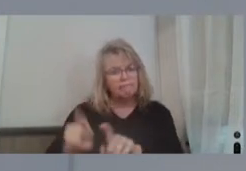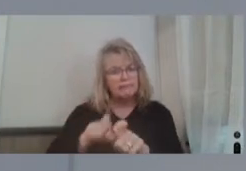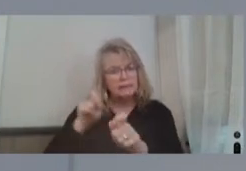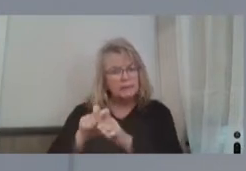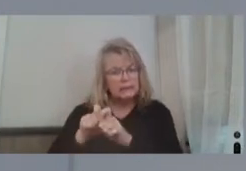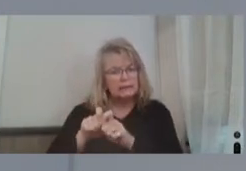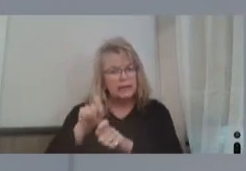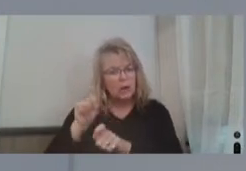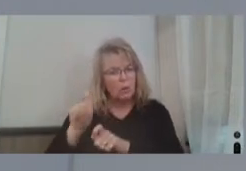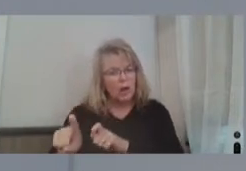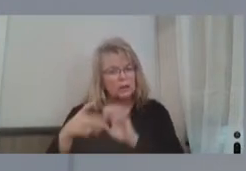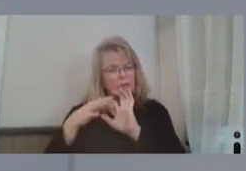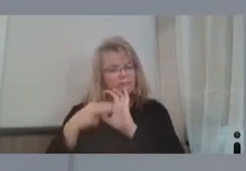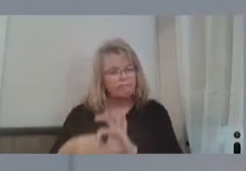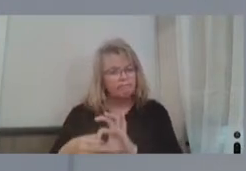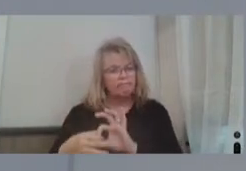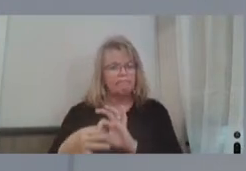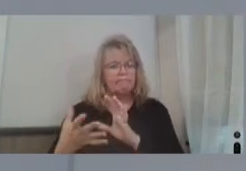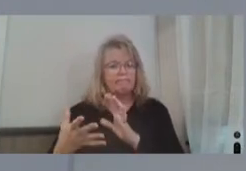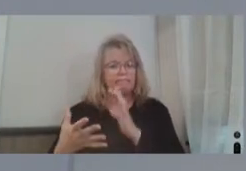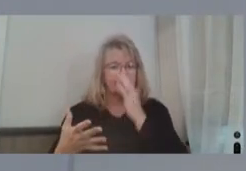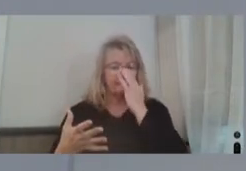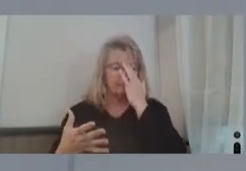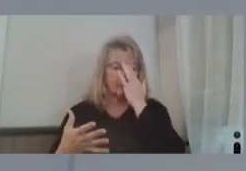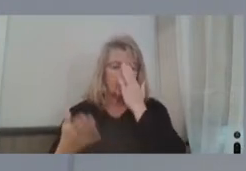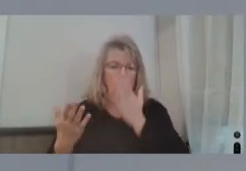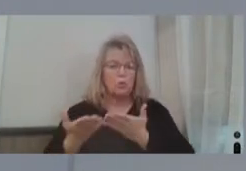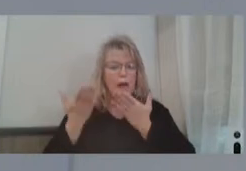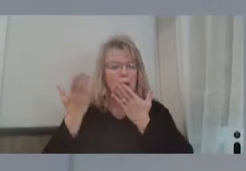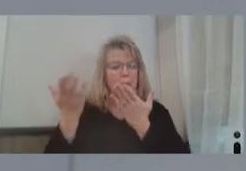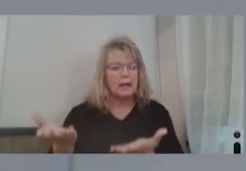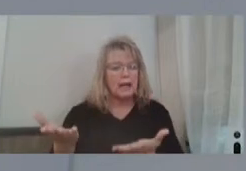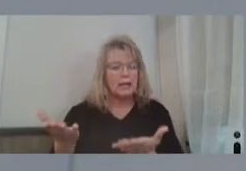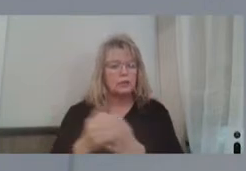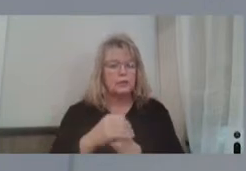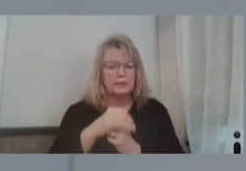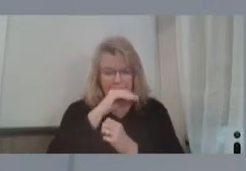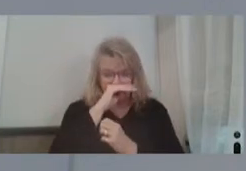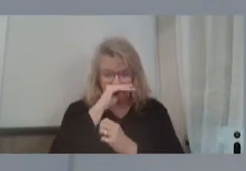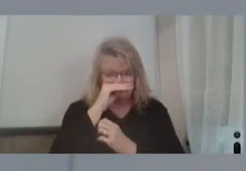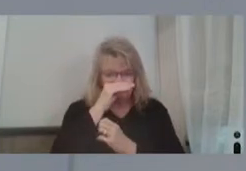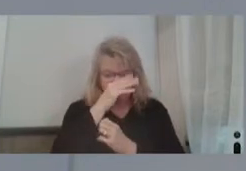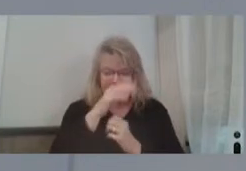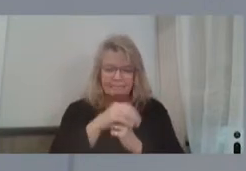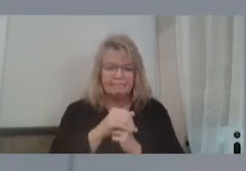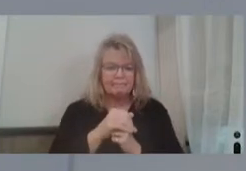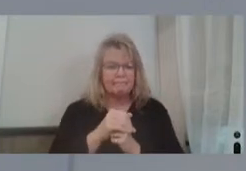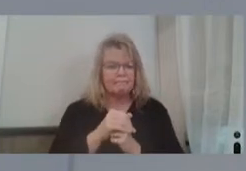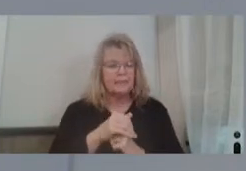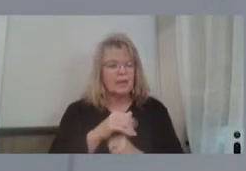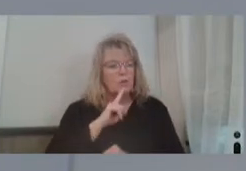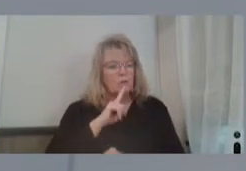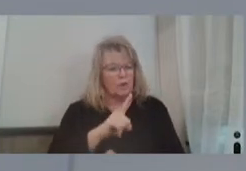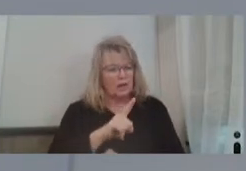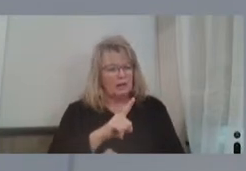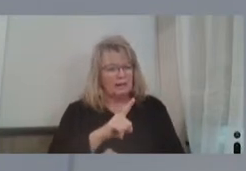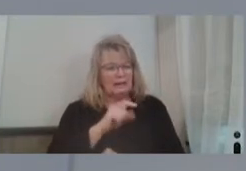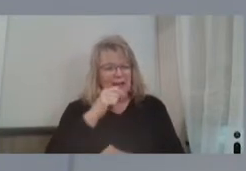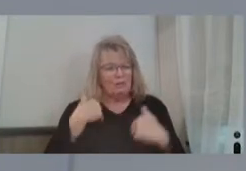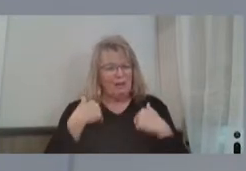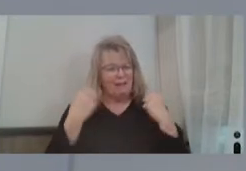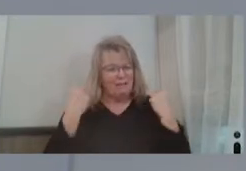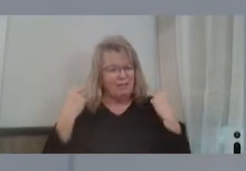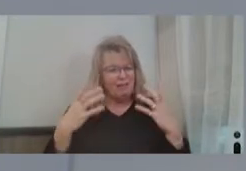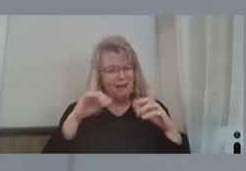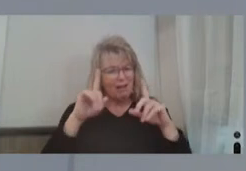questions on the recommendations here. So I don't really have a lot of questions. What I